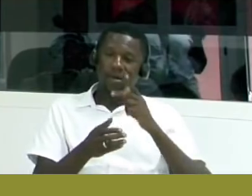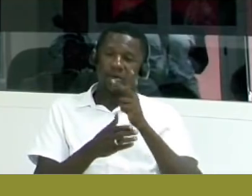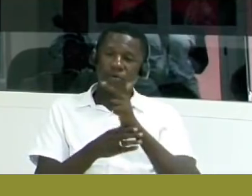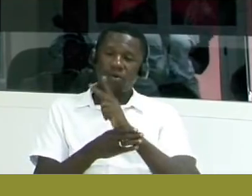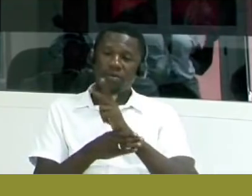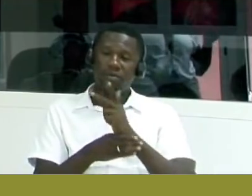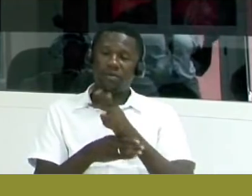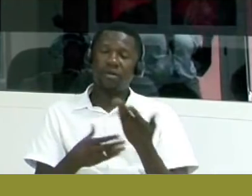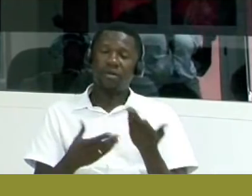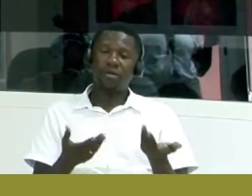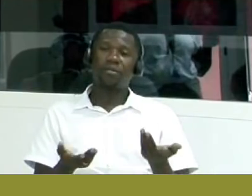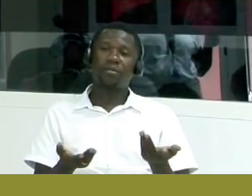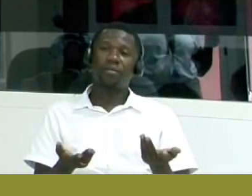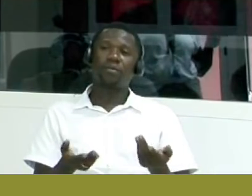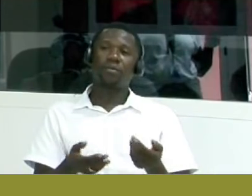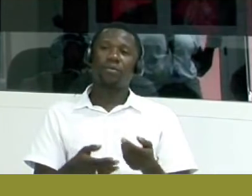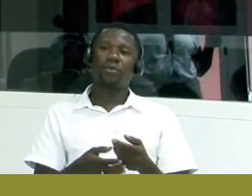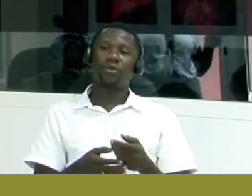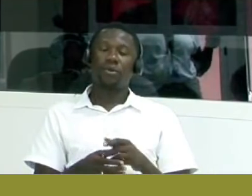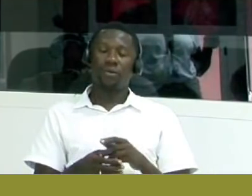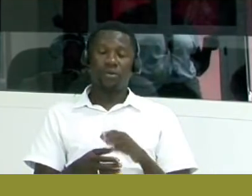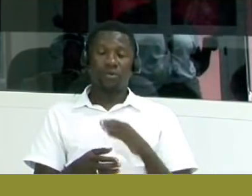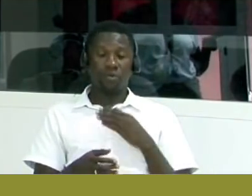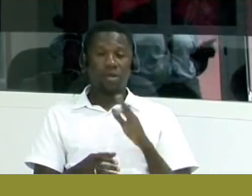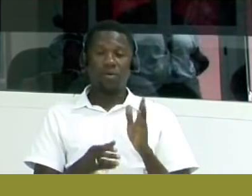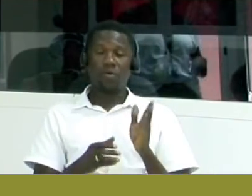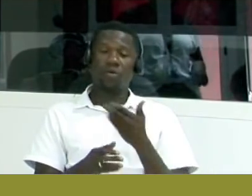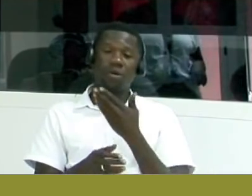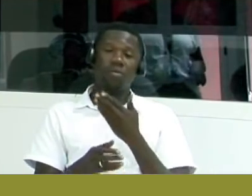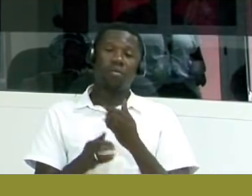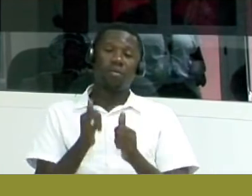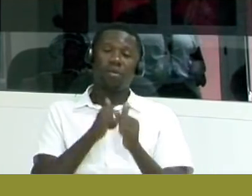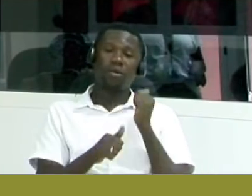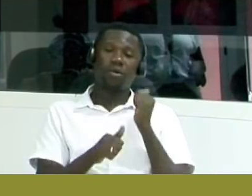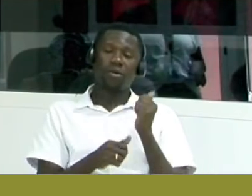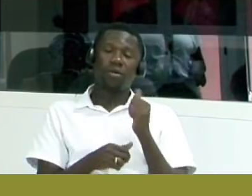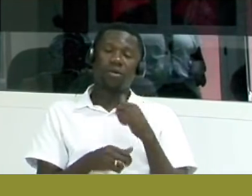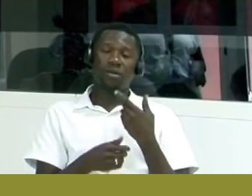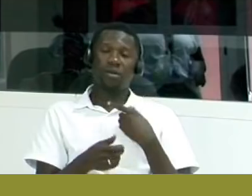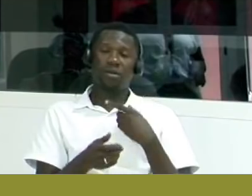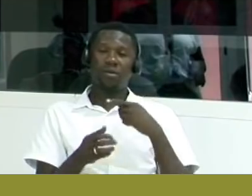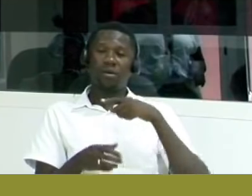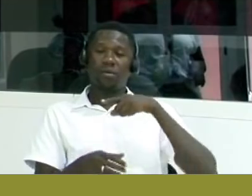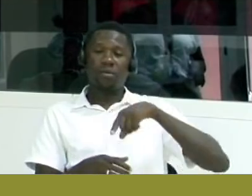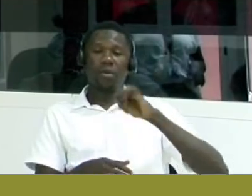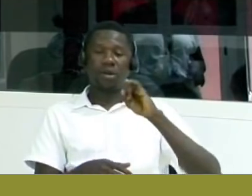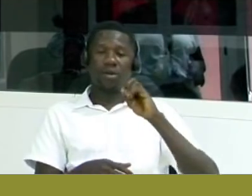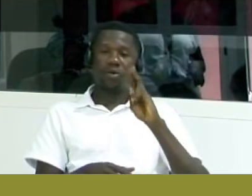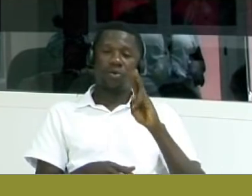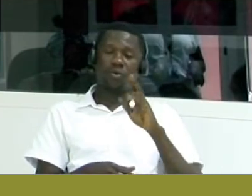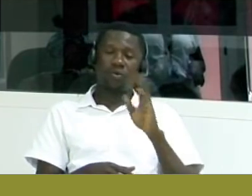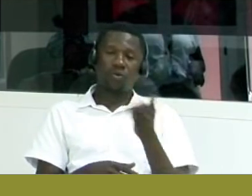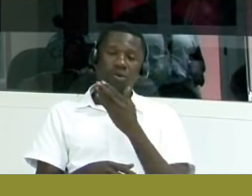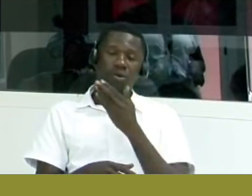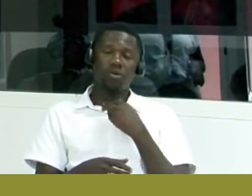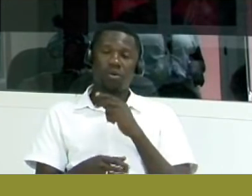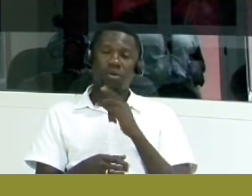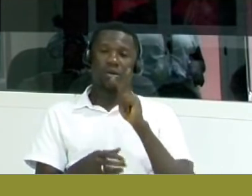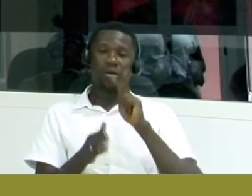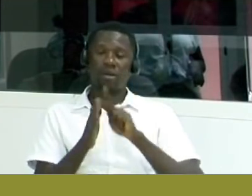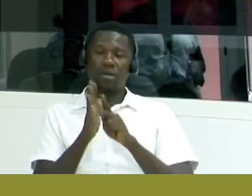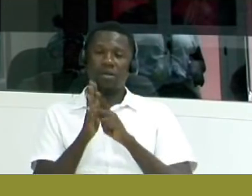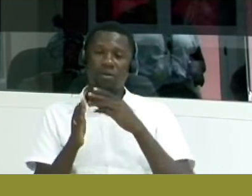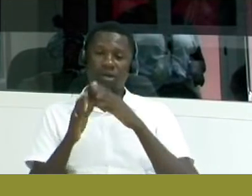Well, they went back to their barracks. In the PI, we went to Kanifing, where they are housed,